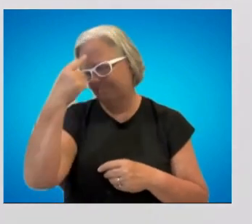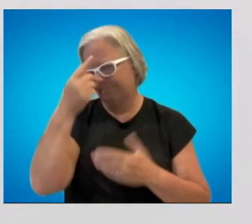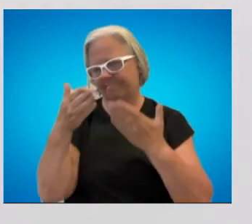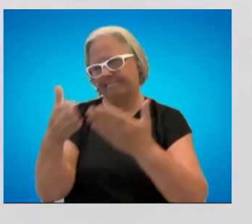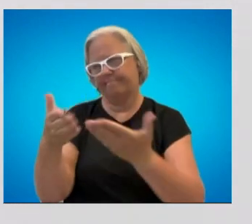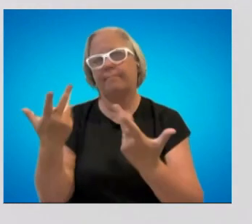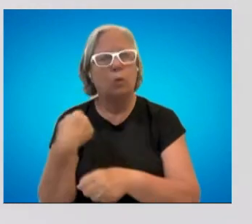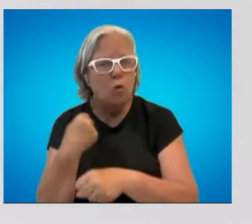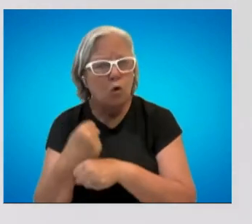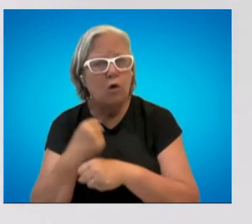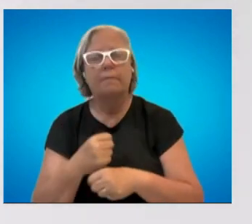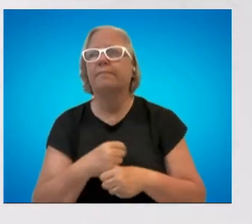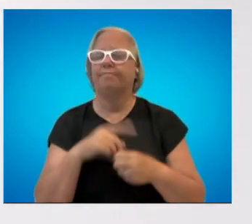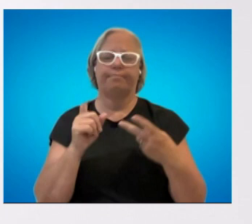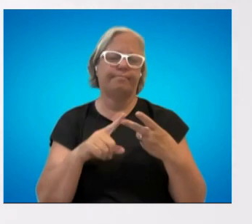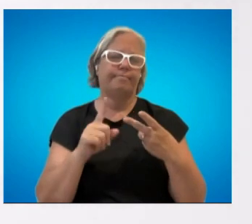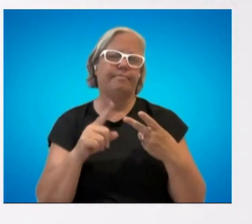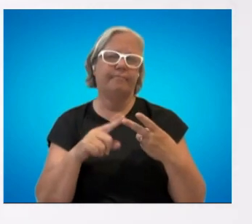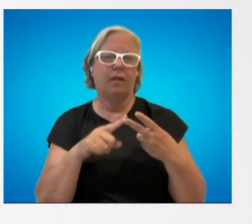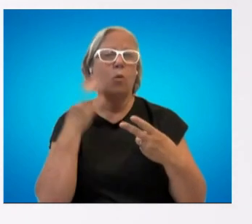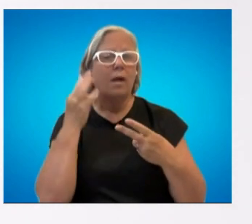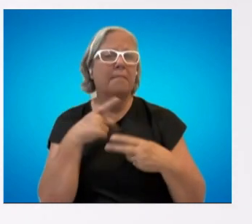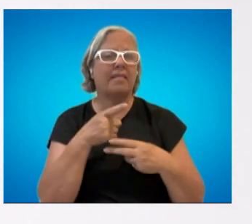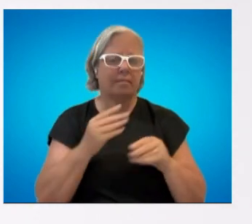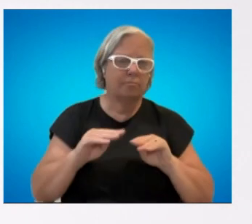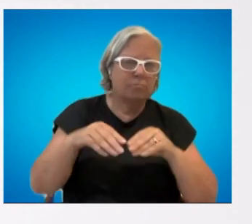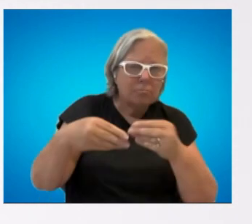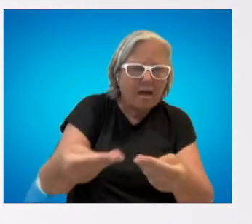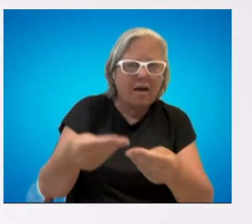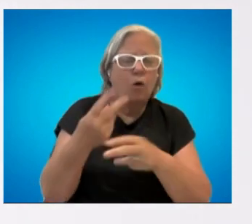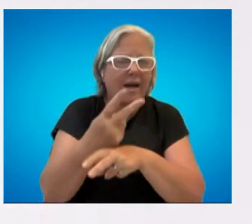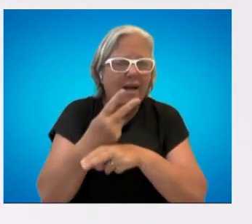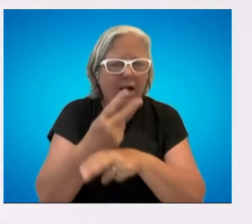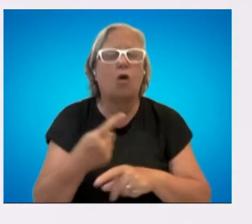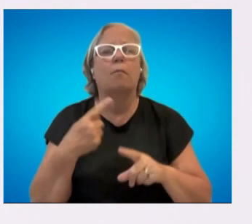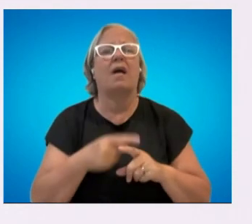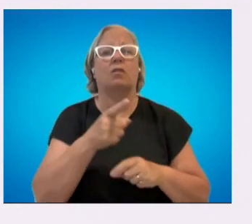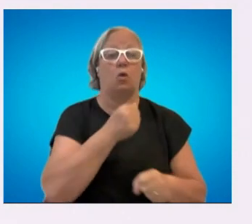care, as well as work-life balance tensions.